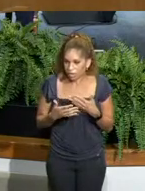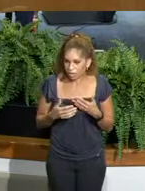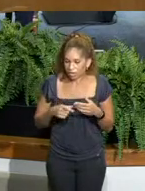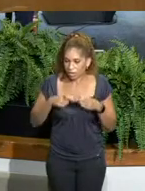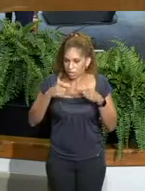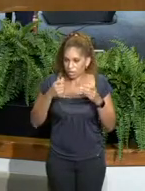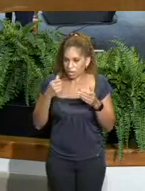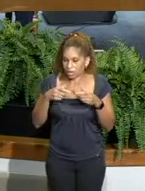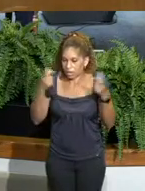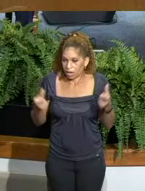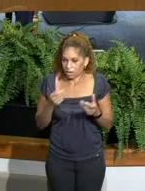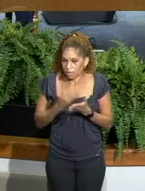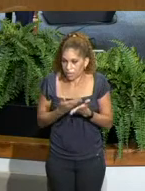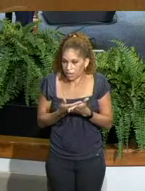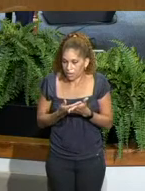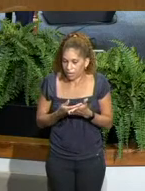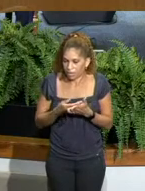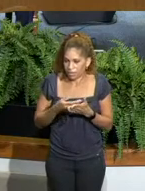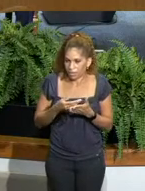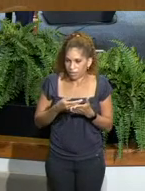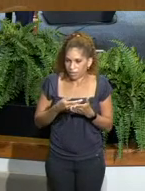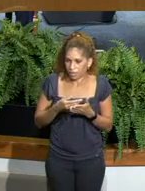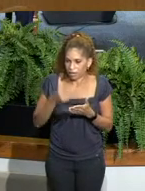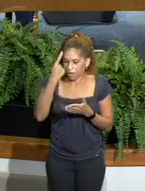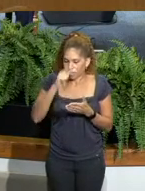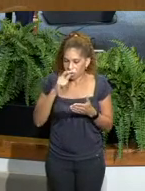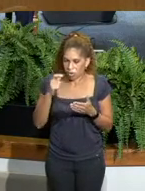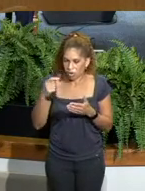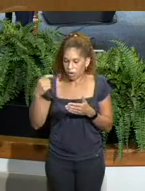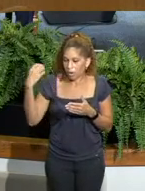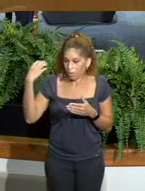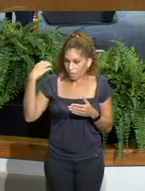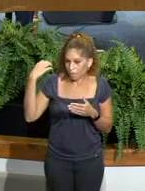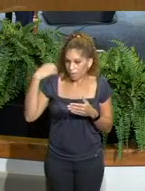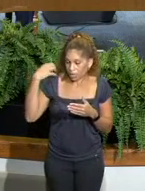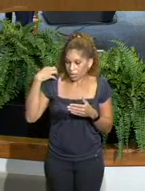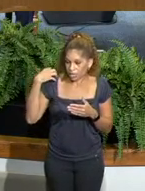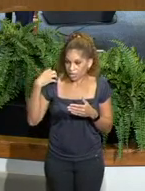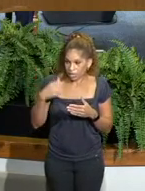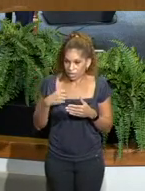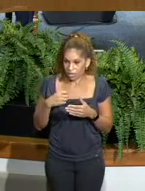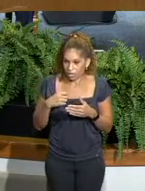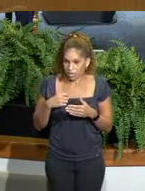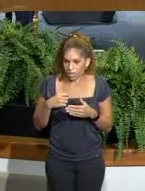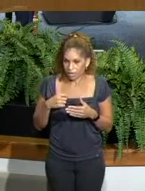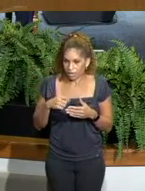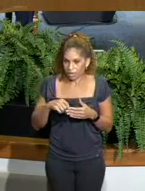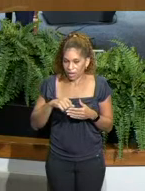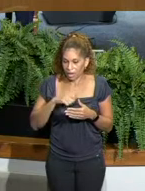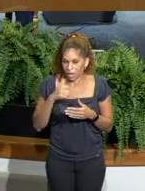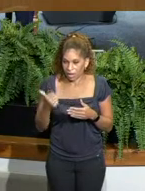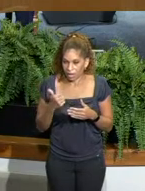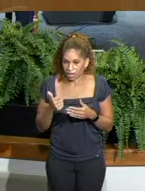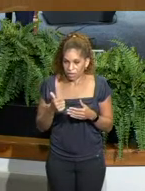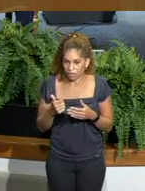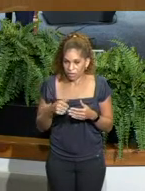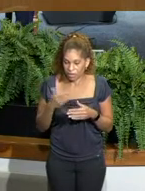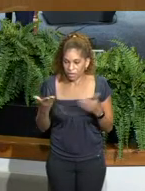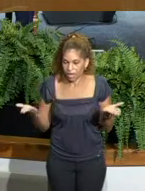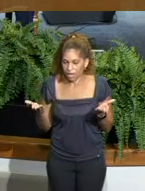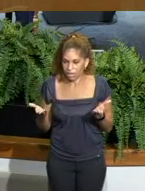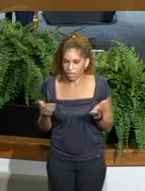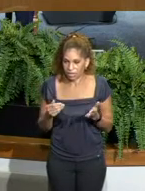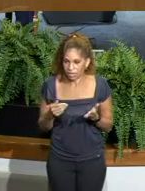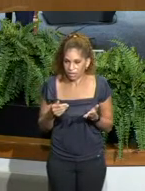$179 billion a year for policing, courts, and private operations, and another $87 billion